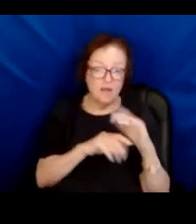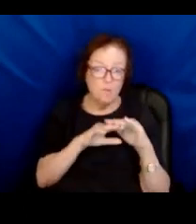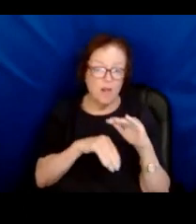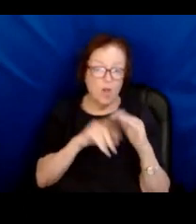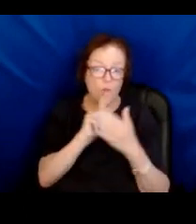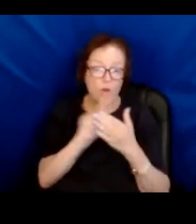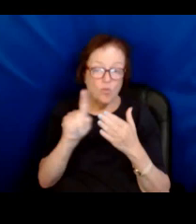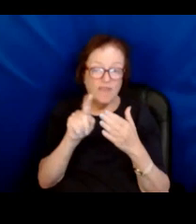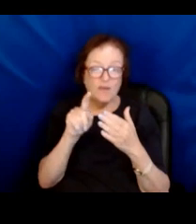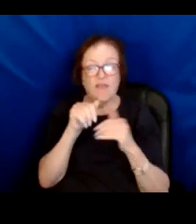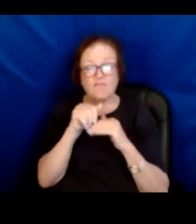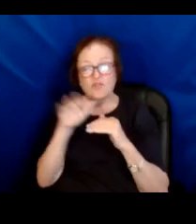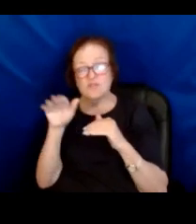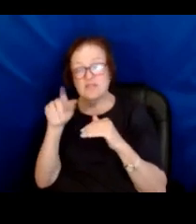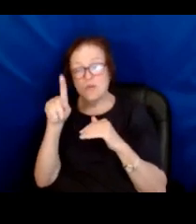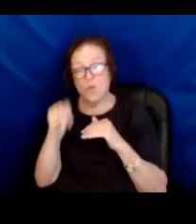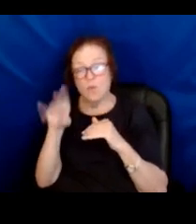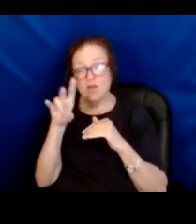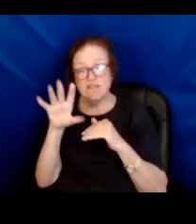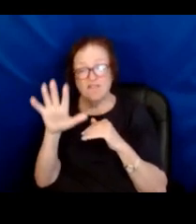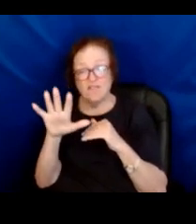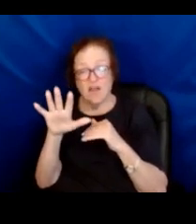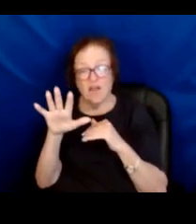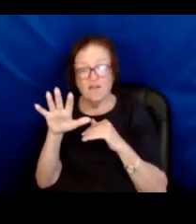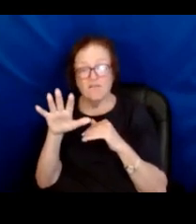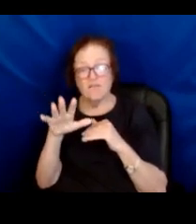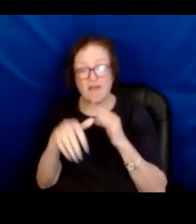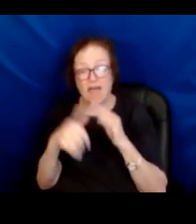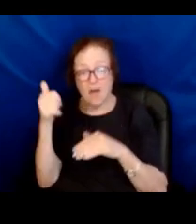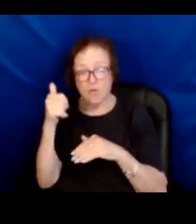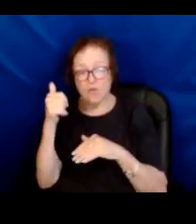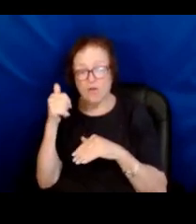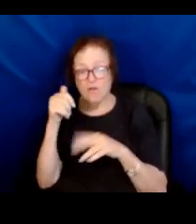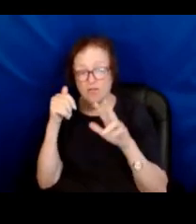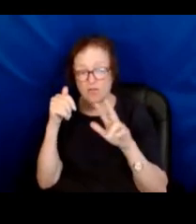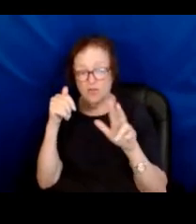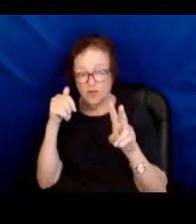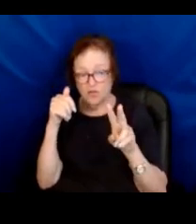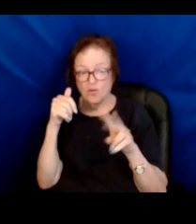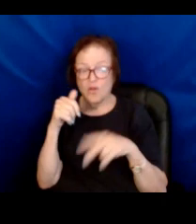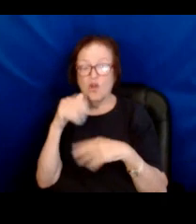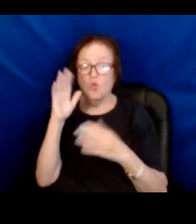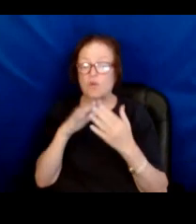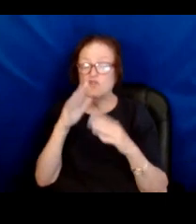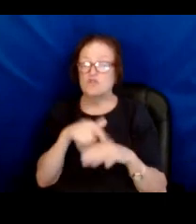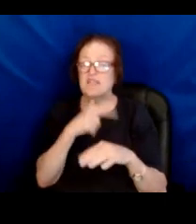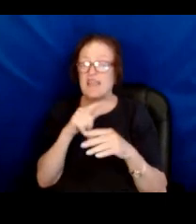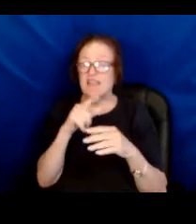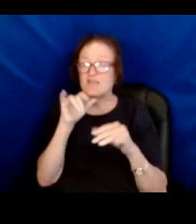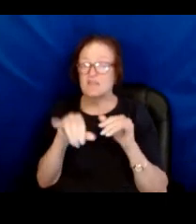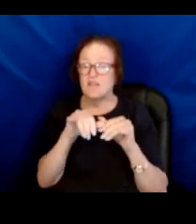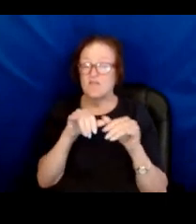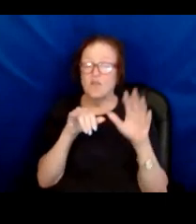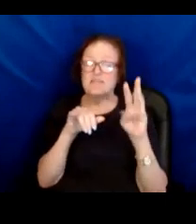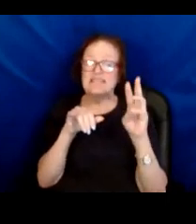divert 1.75 people on average out of the 32. If we reduce length of stay, we'd have to get it from 60 days to